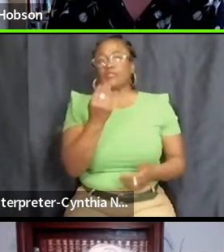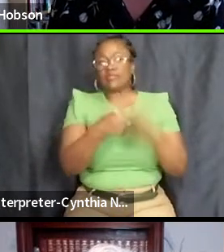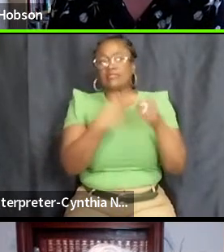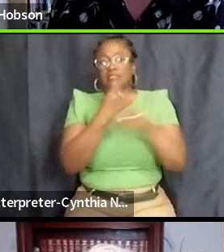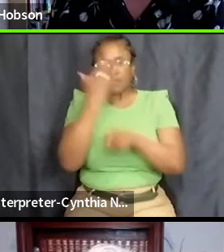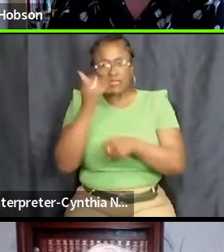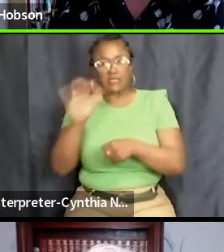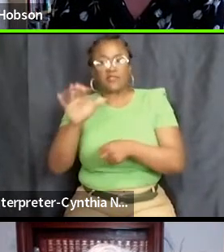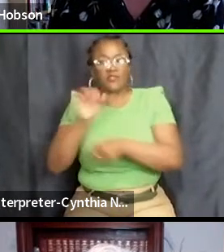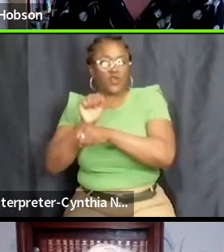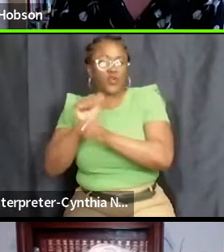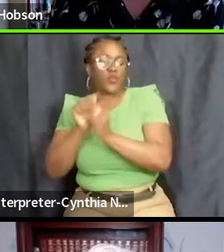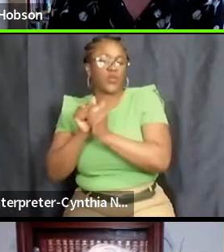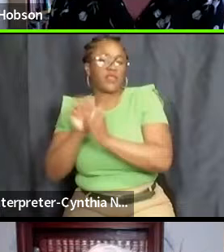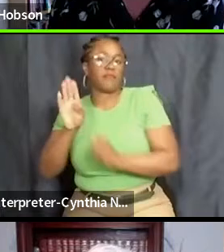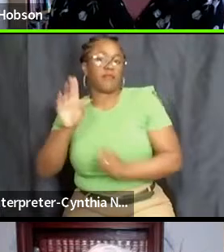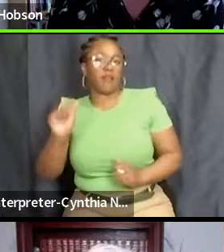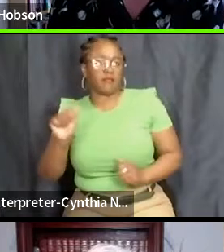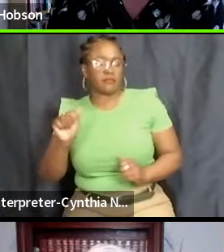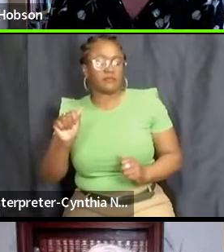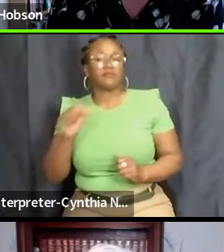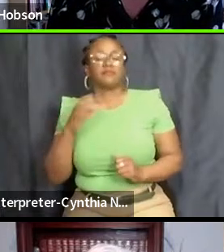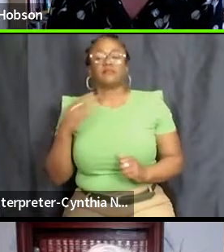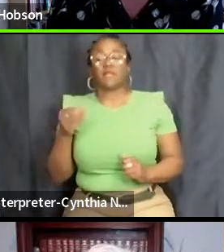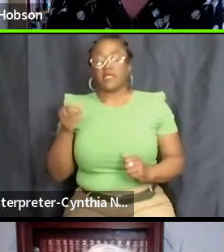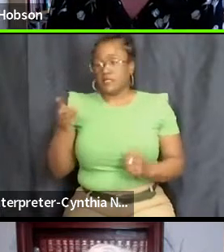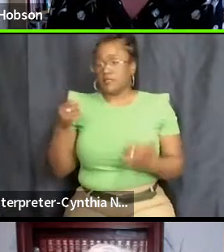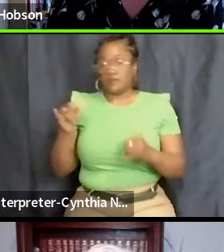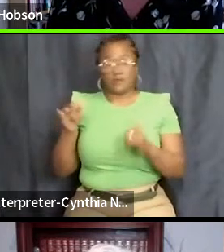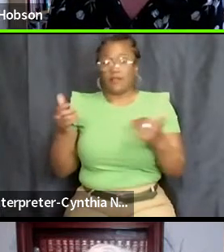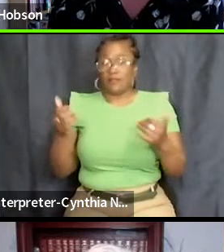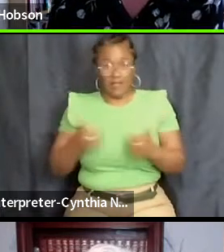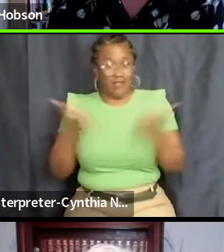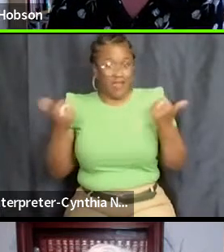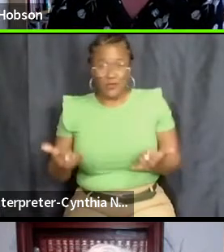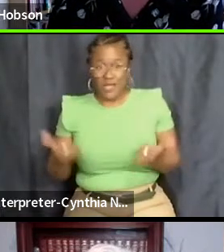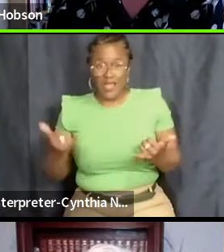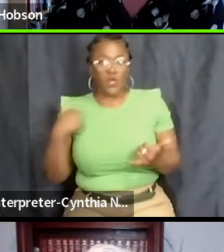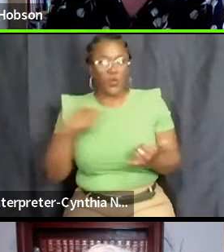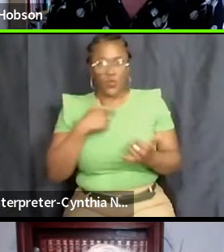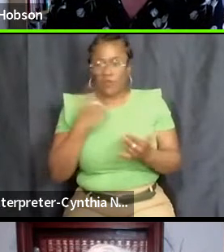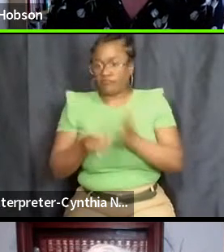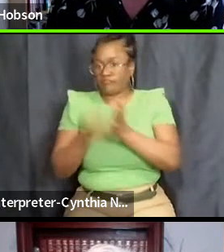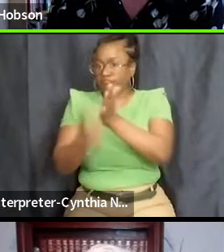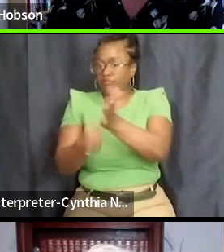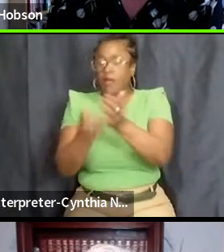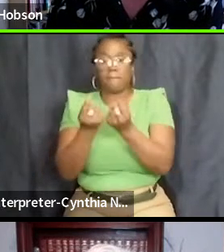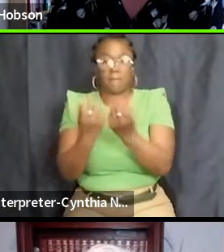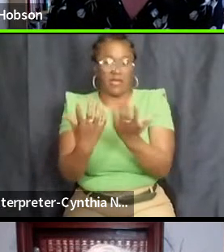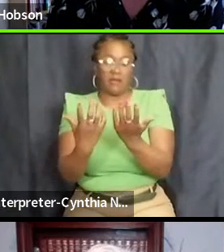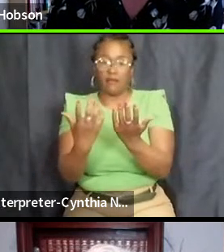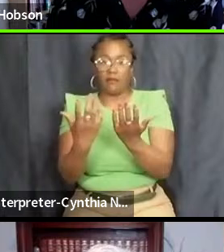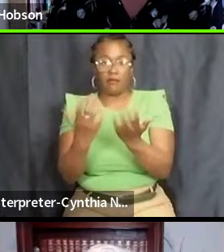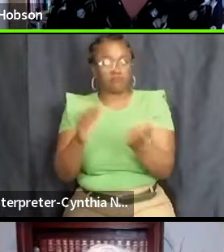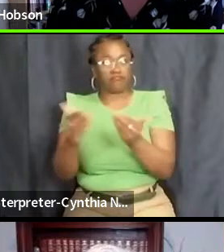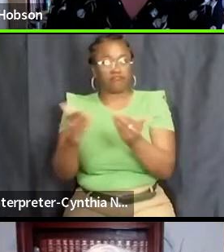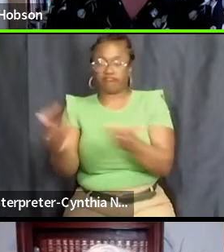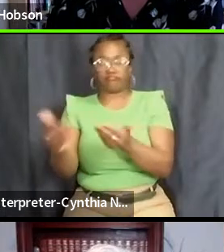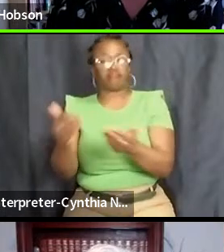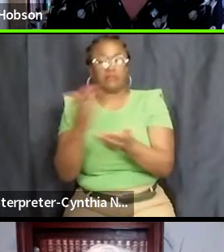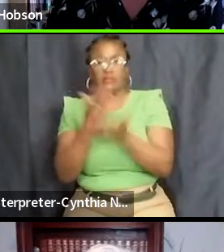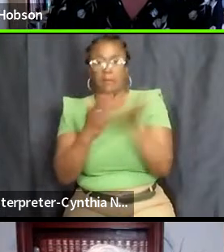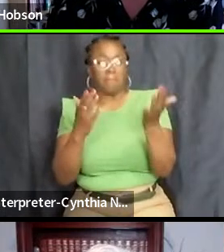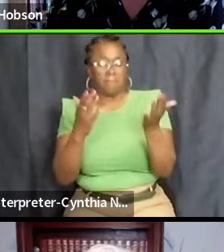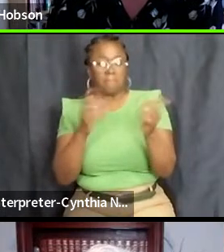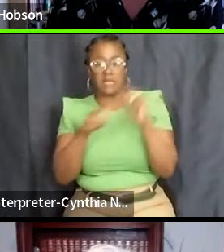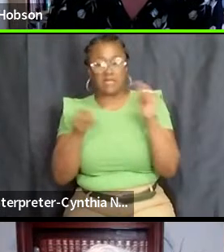work with the BLA. And he's still alive today. We've lost many such veterans and elders, but